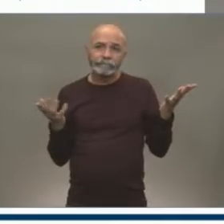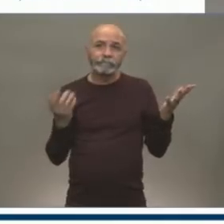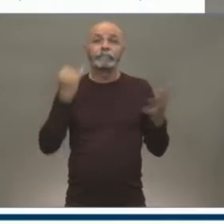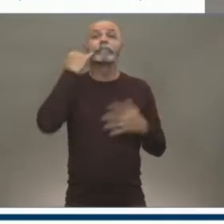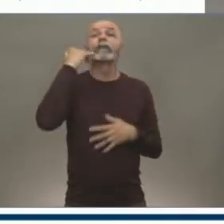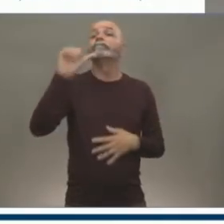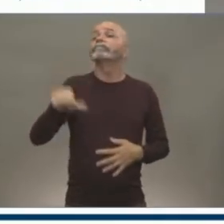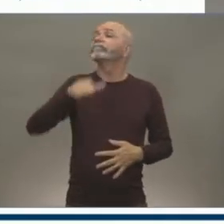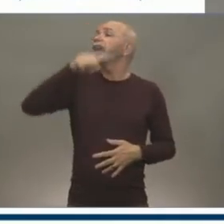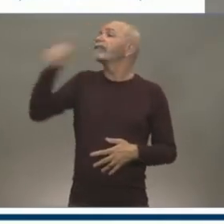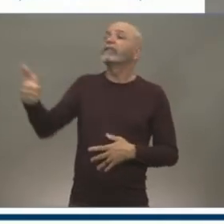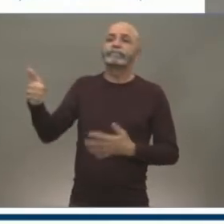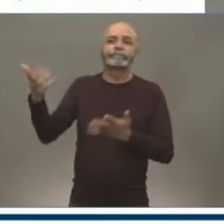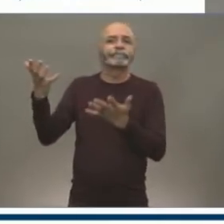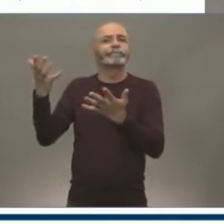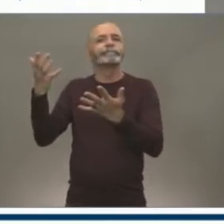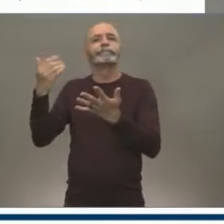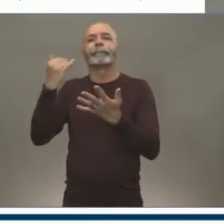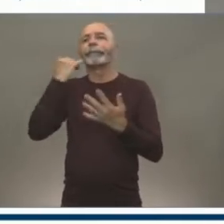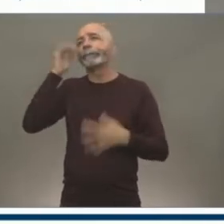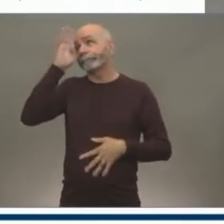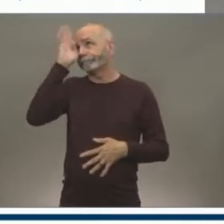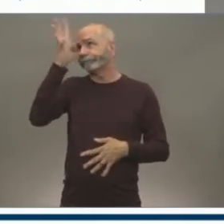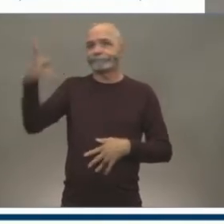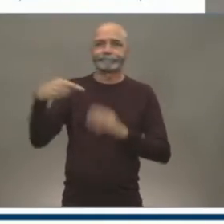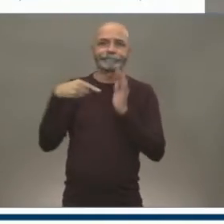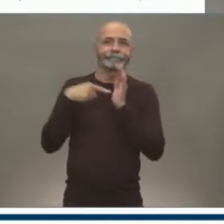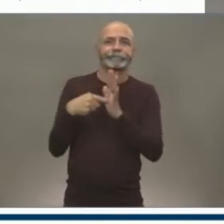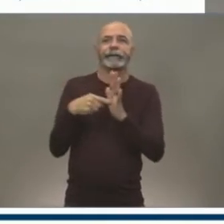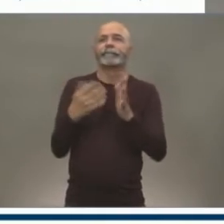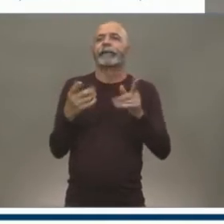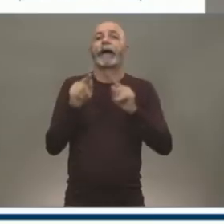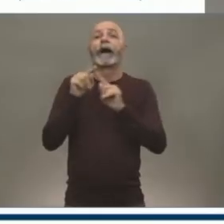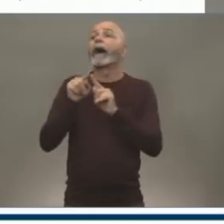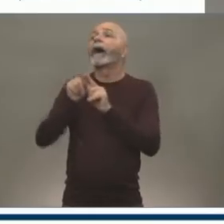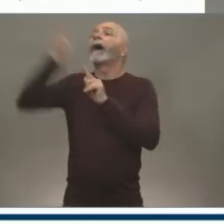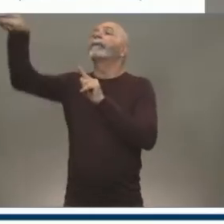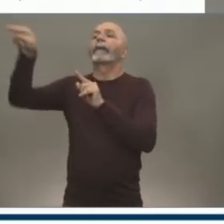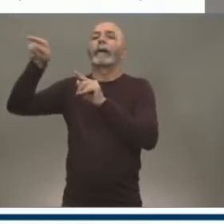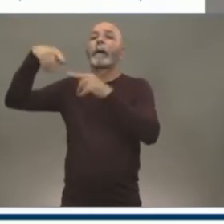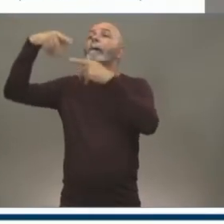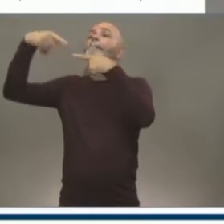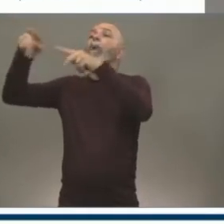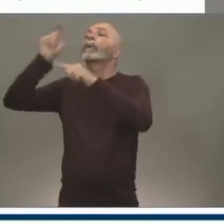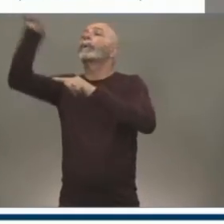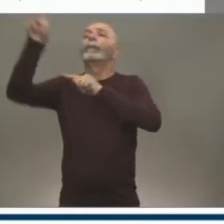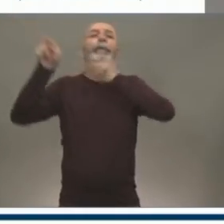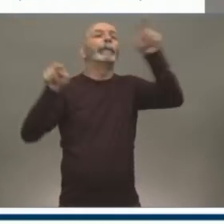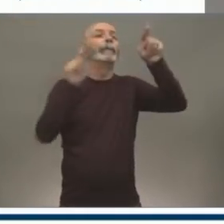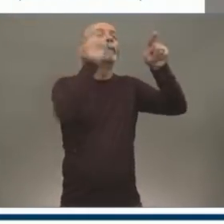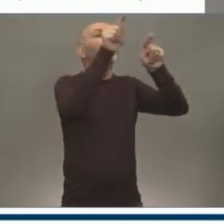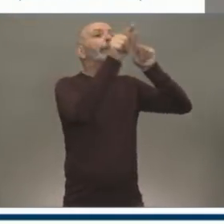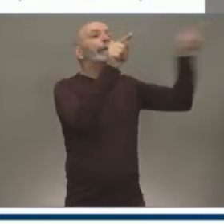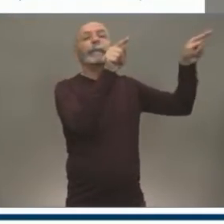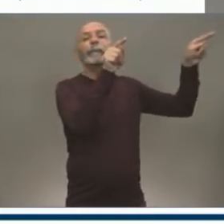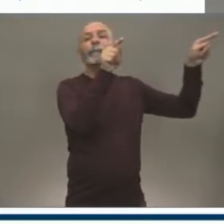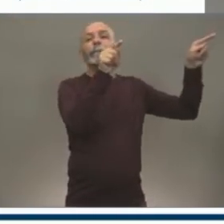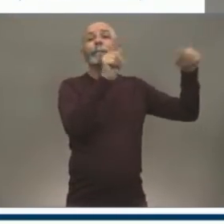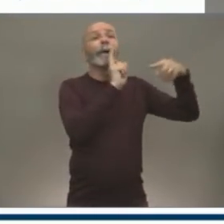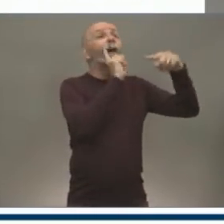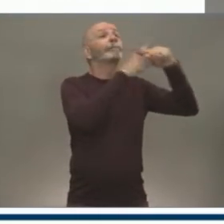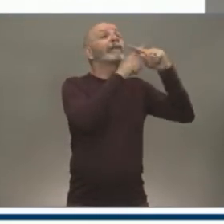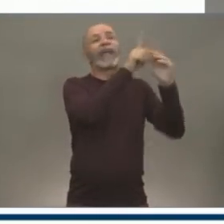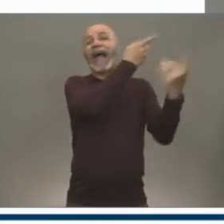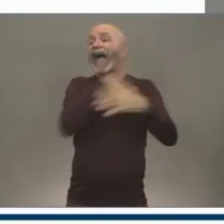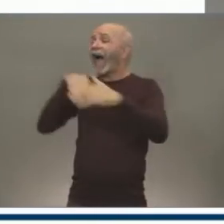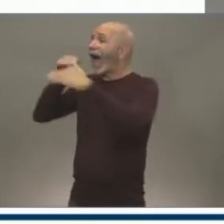their attendance has been in other large parties, along with going to multiple bars, etc. So certainly